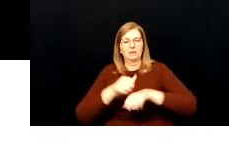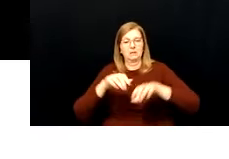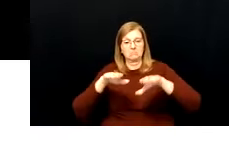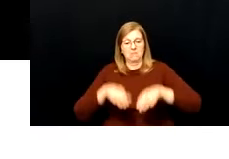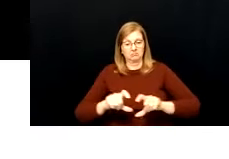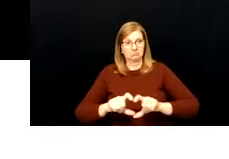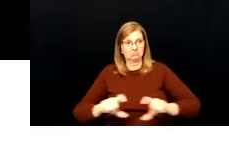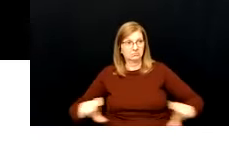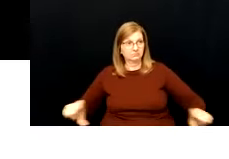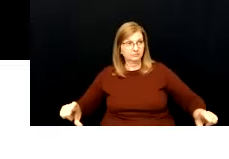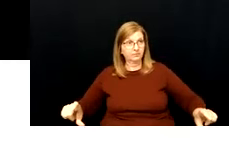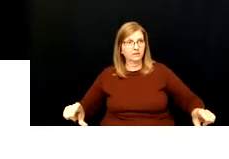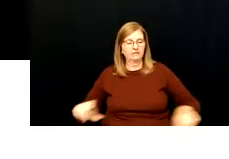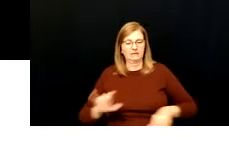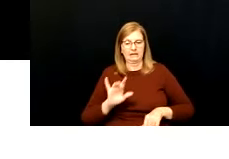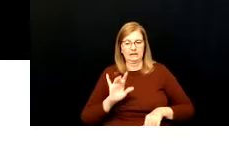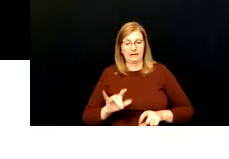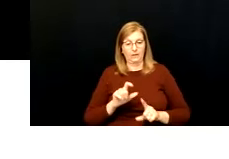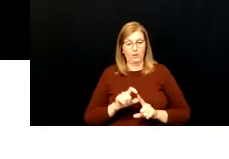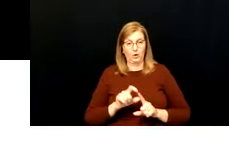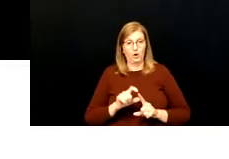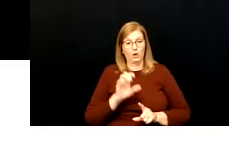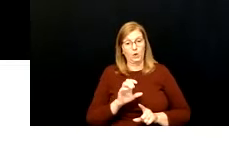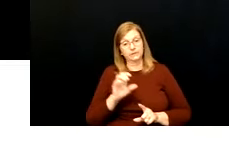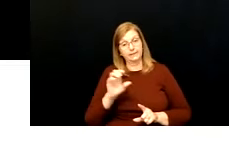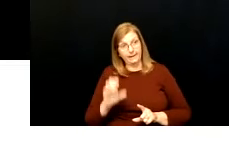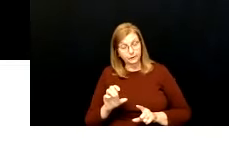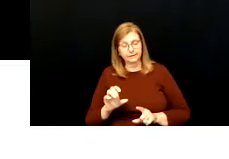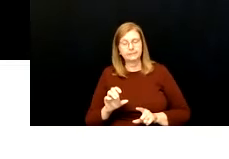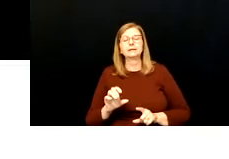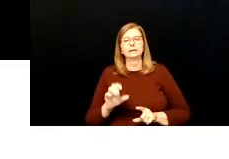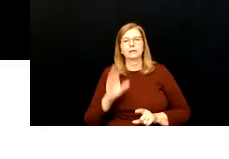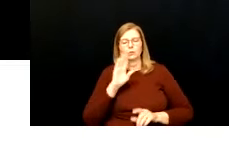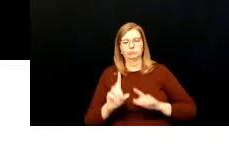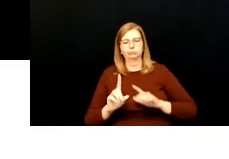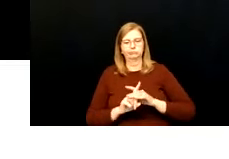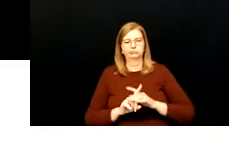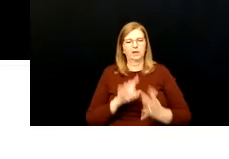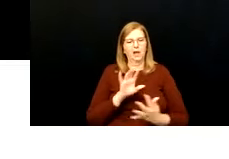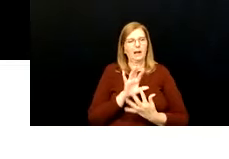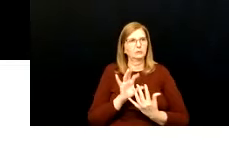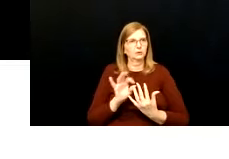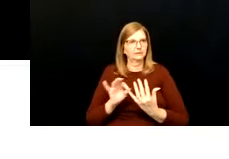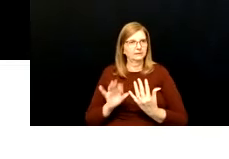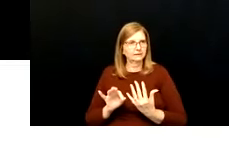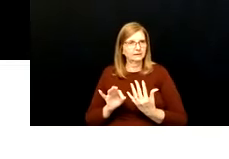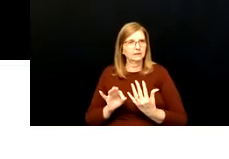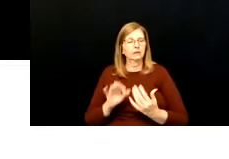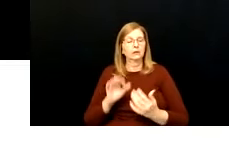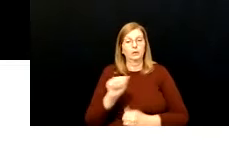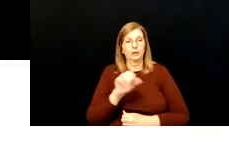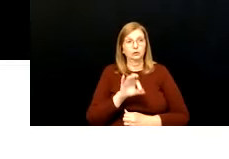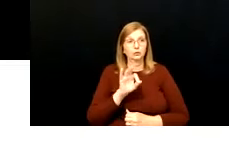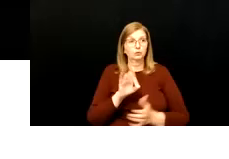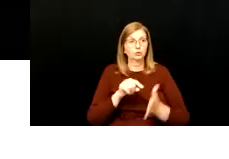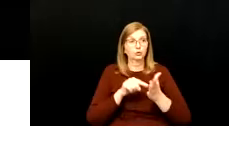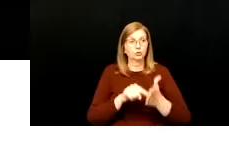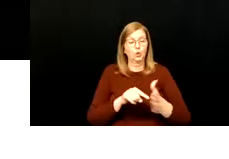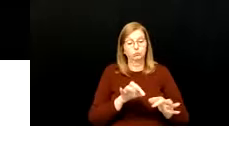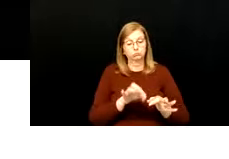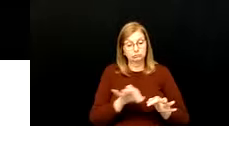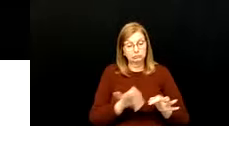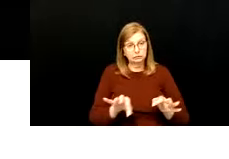of your screen, if you click on the word closed captioning, this will give you some viewing options. You can choose show subtitles, or